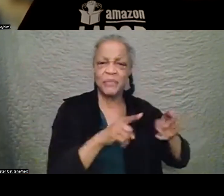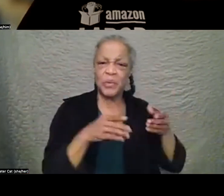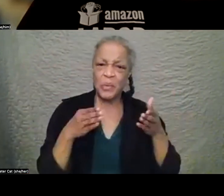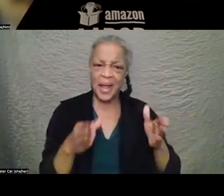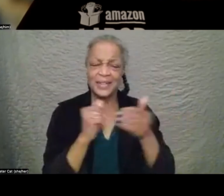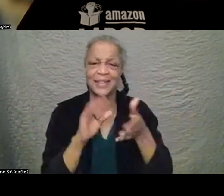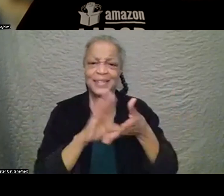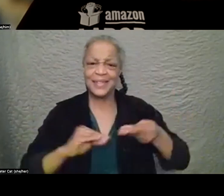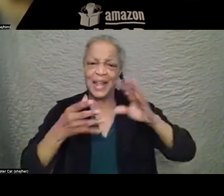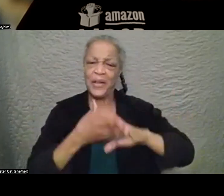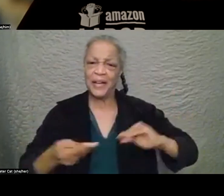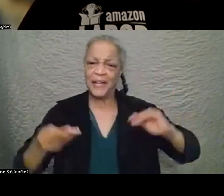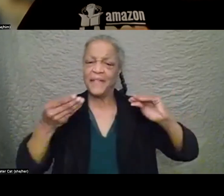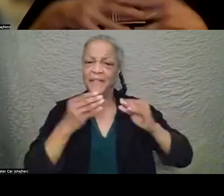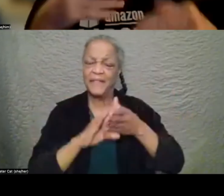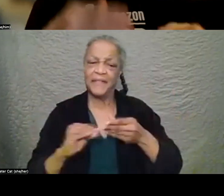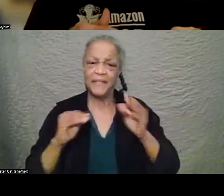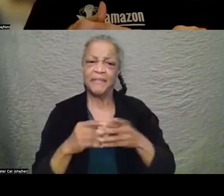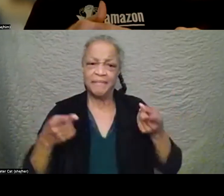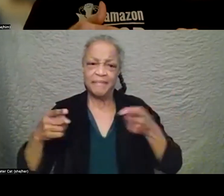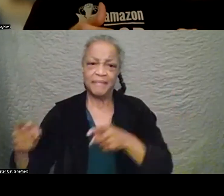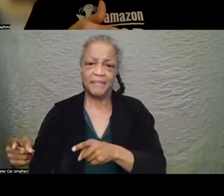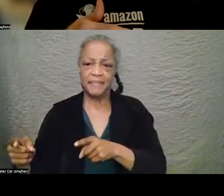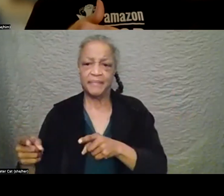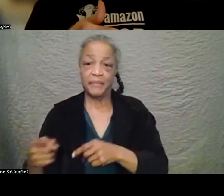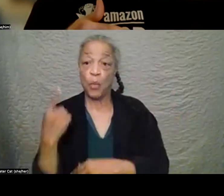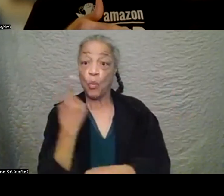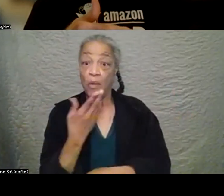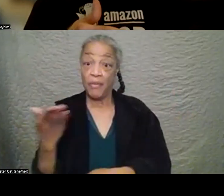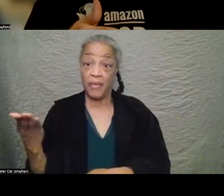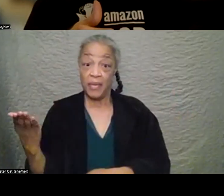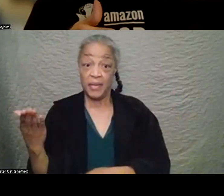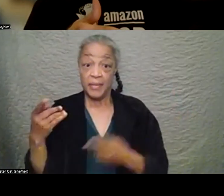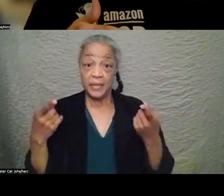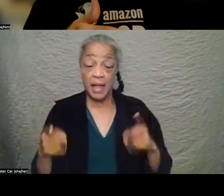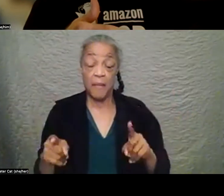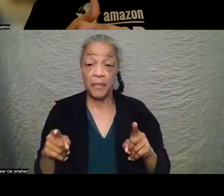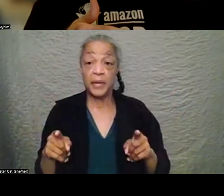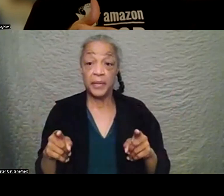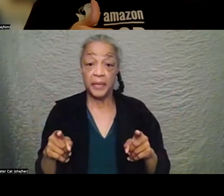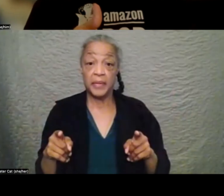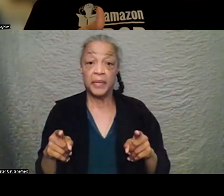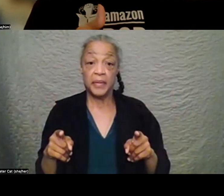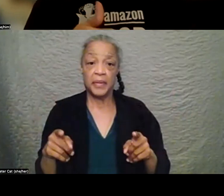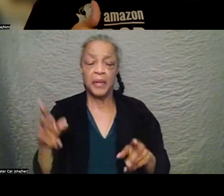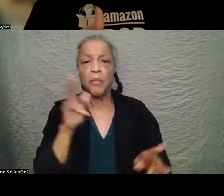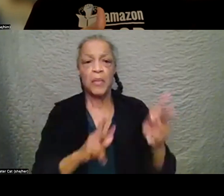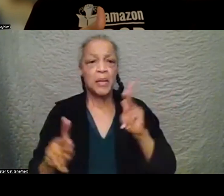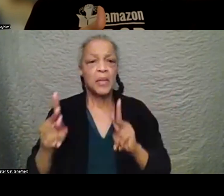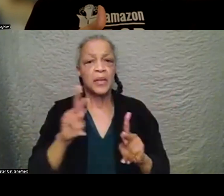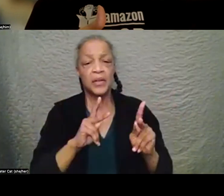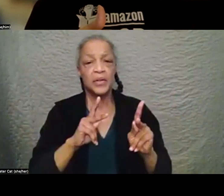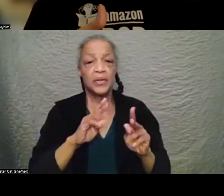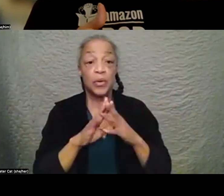narrative plays out. But one of the things that has happened is that people who are on